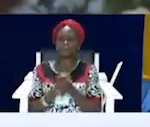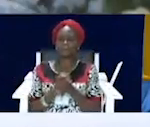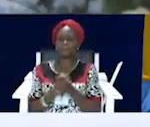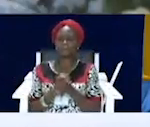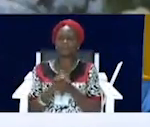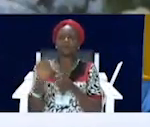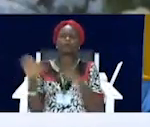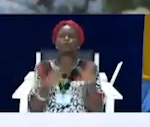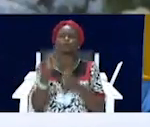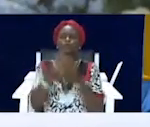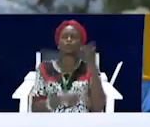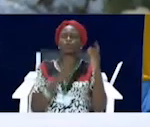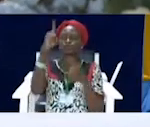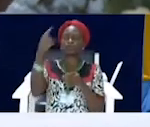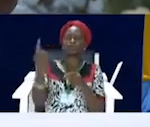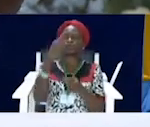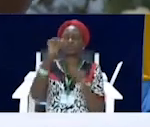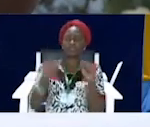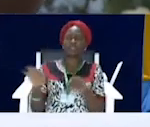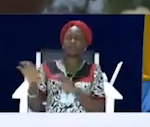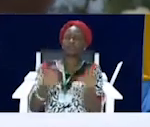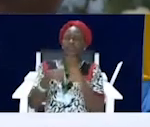Do what you alone can do.